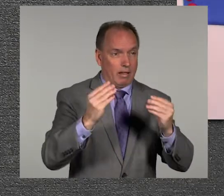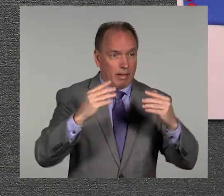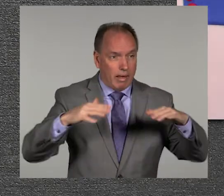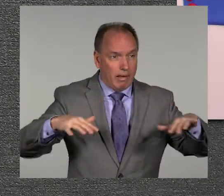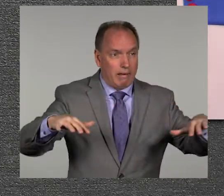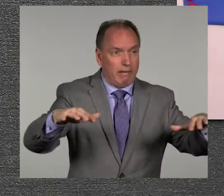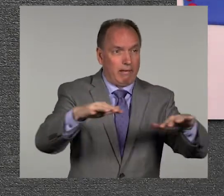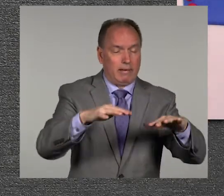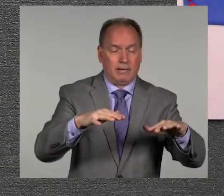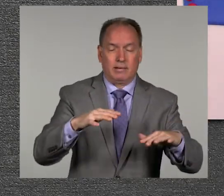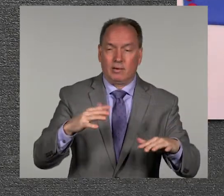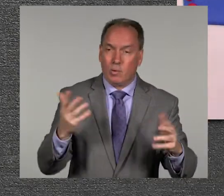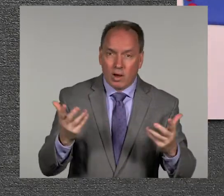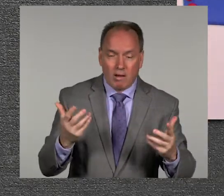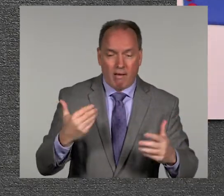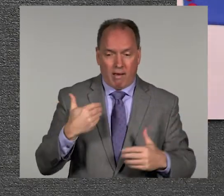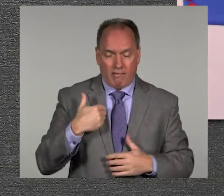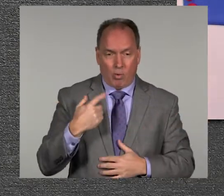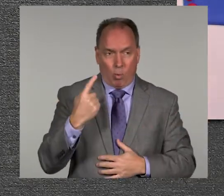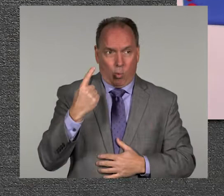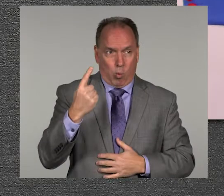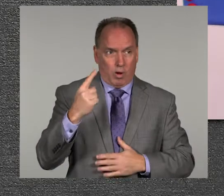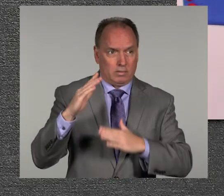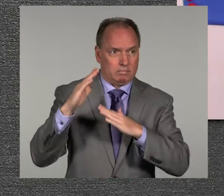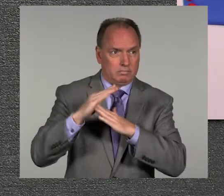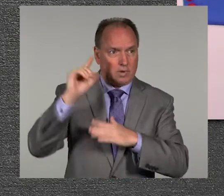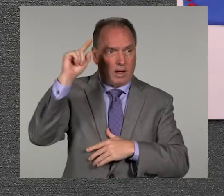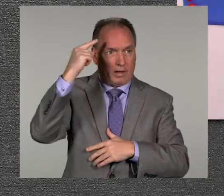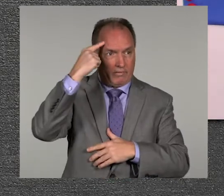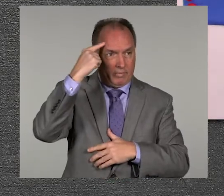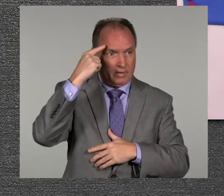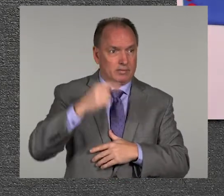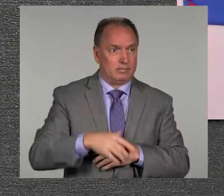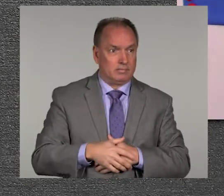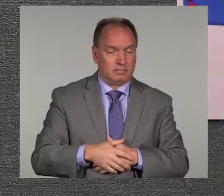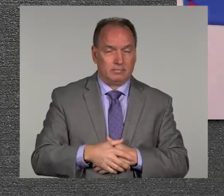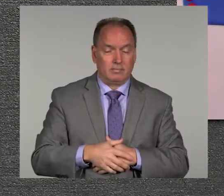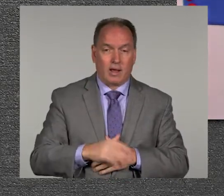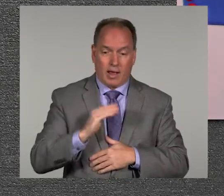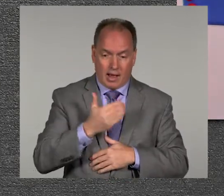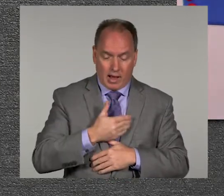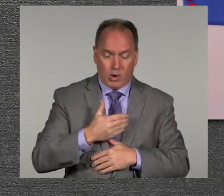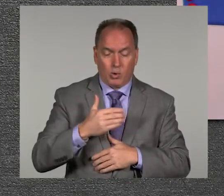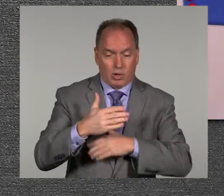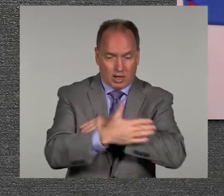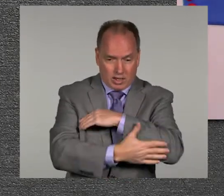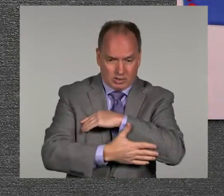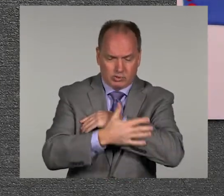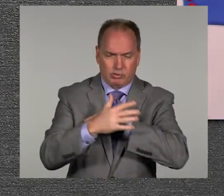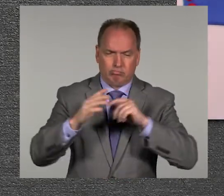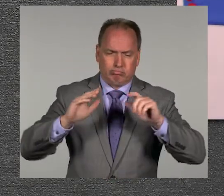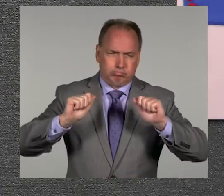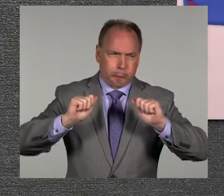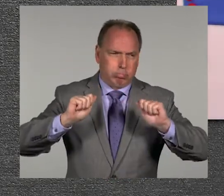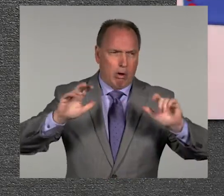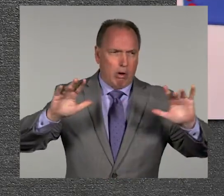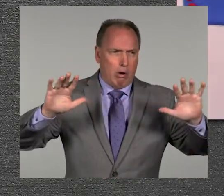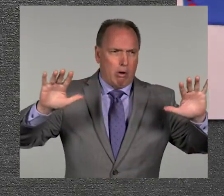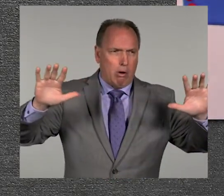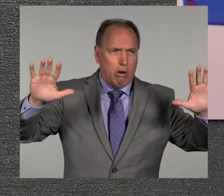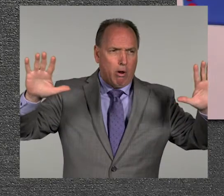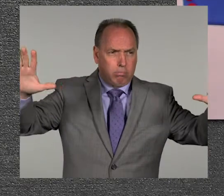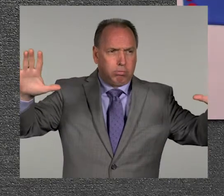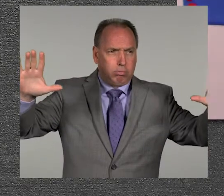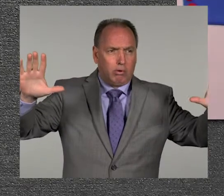that is controlled by a single or one government. So our country is a huge